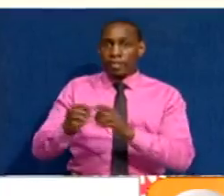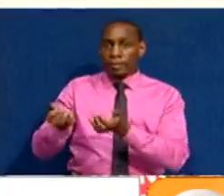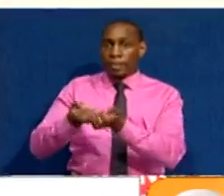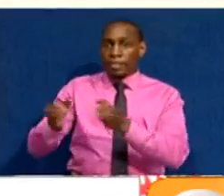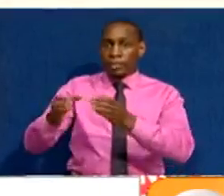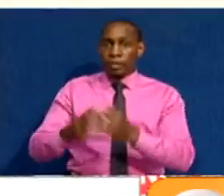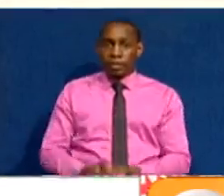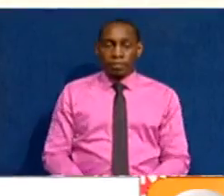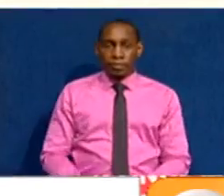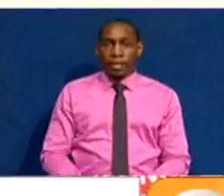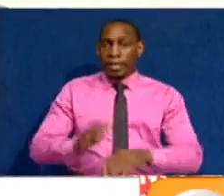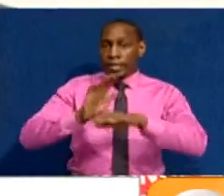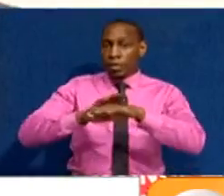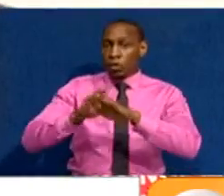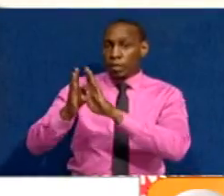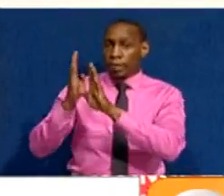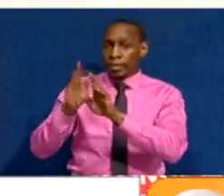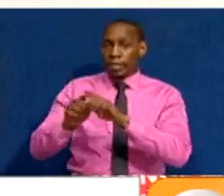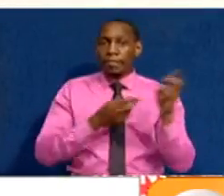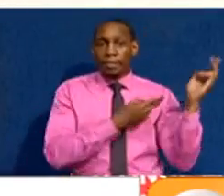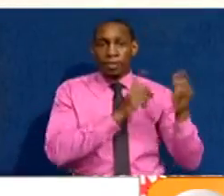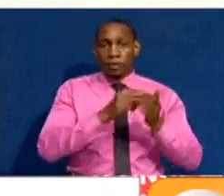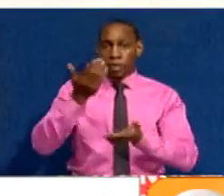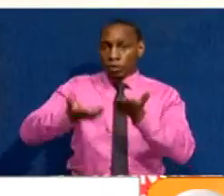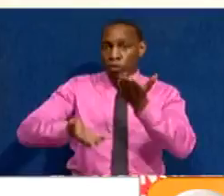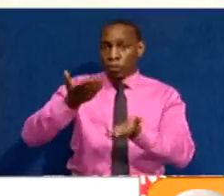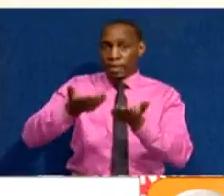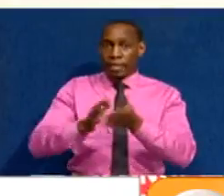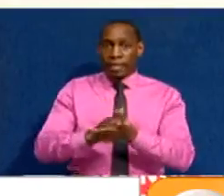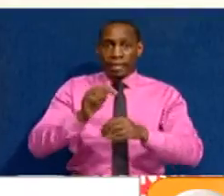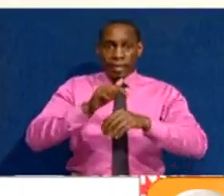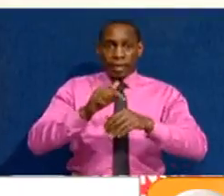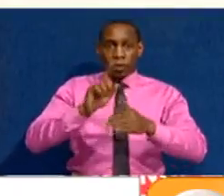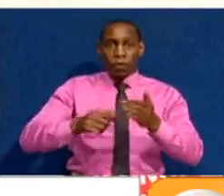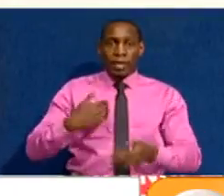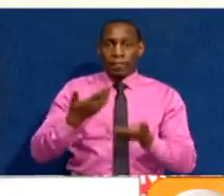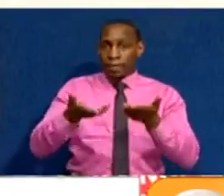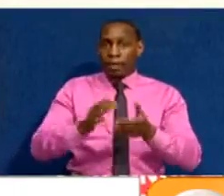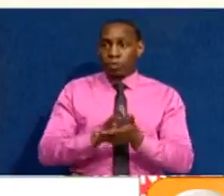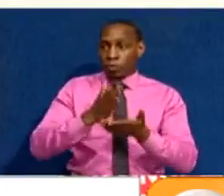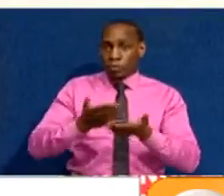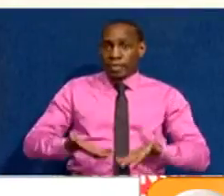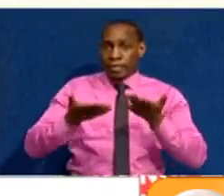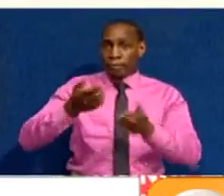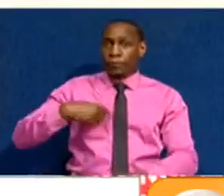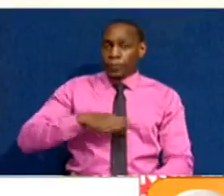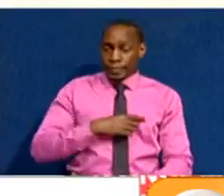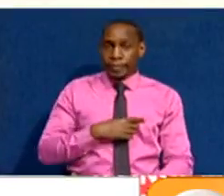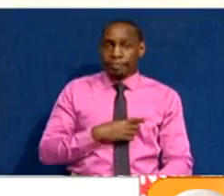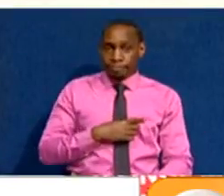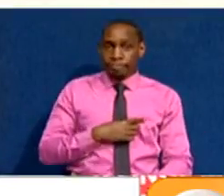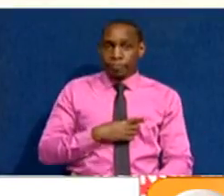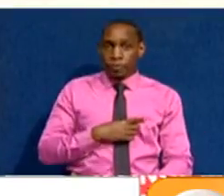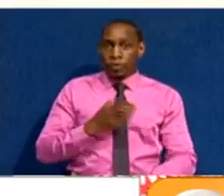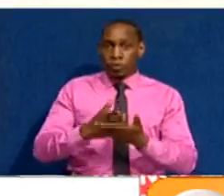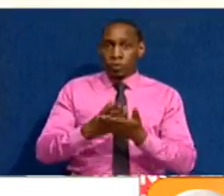the country. It is a good bus, and I hope compared to what we currently have, it's going to give us